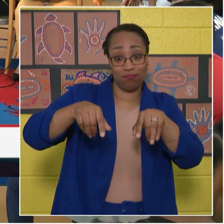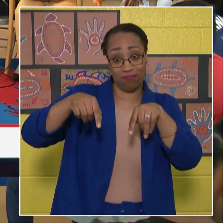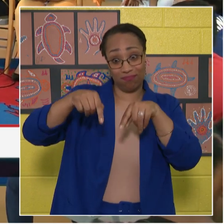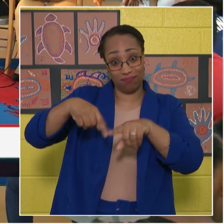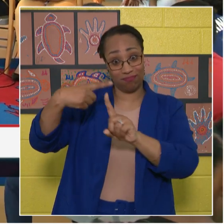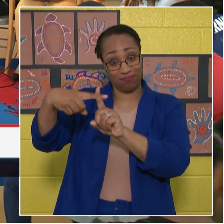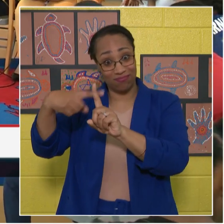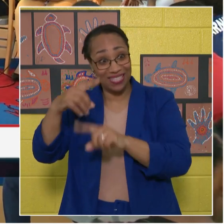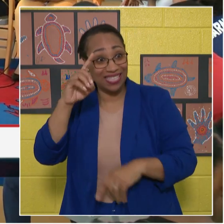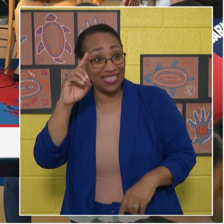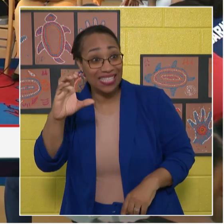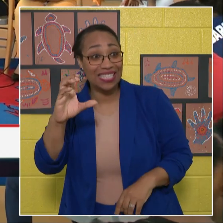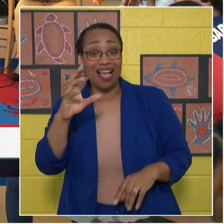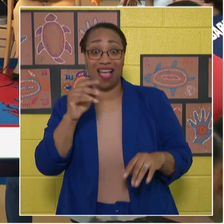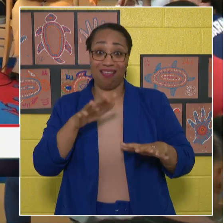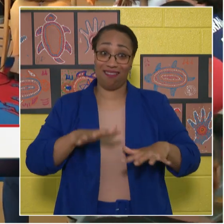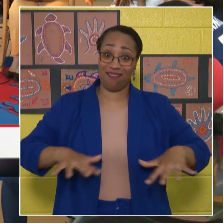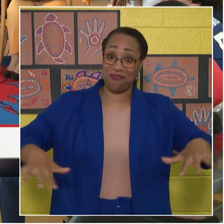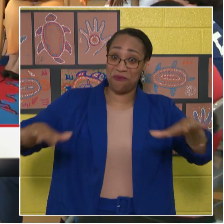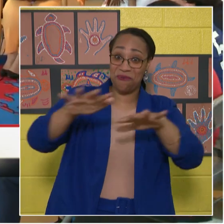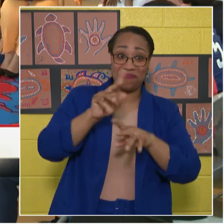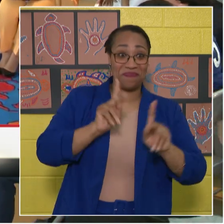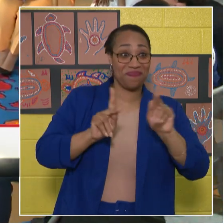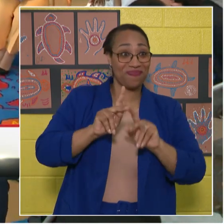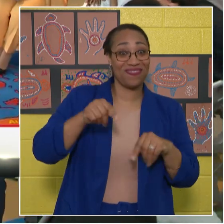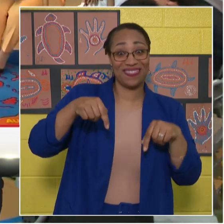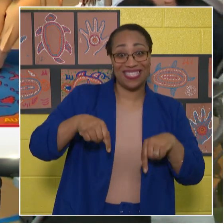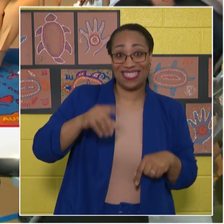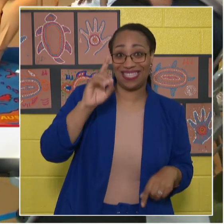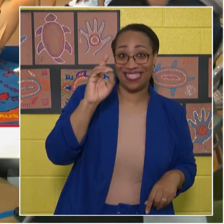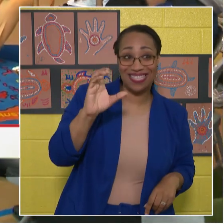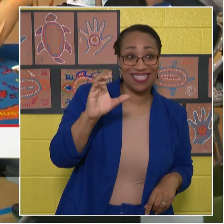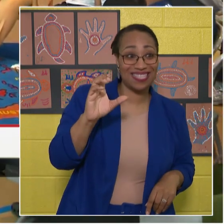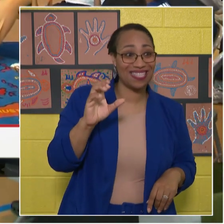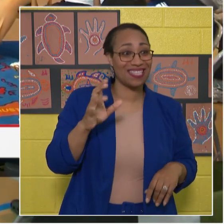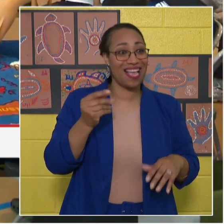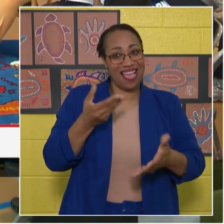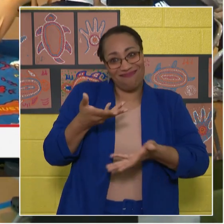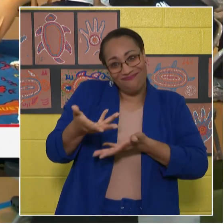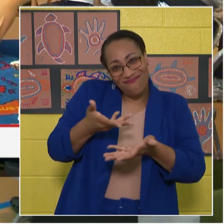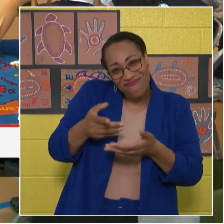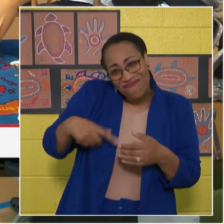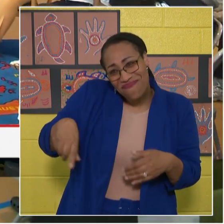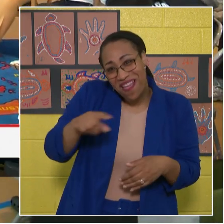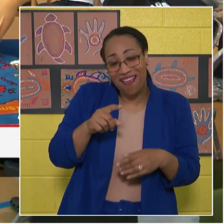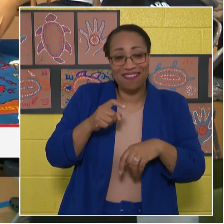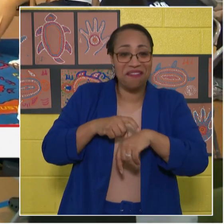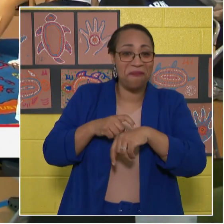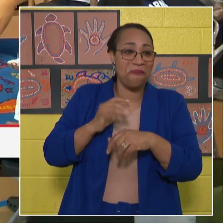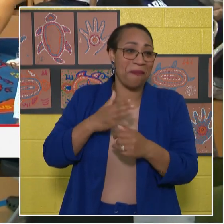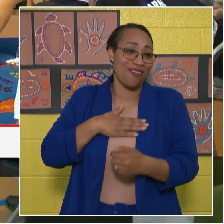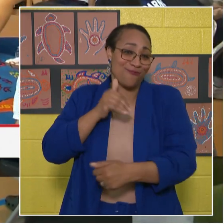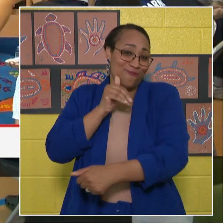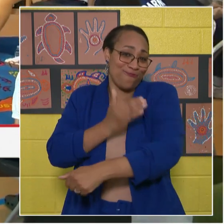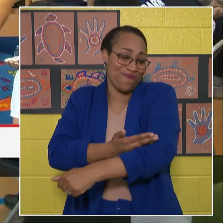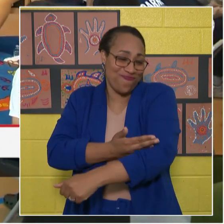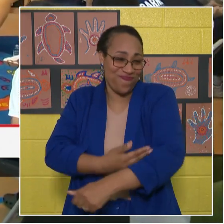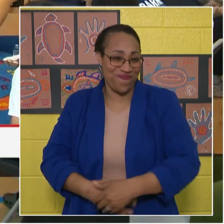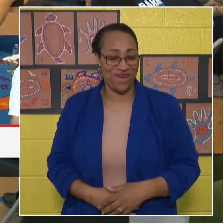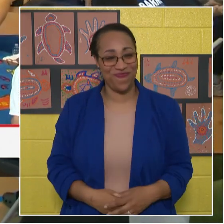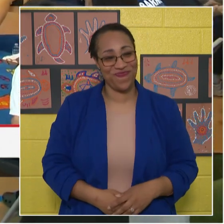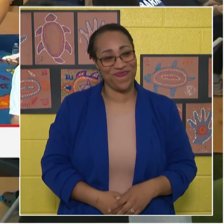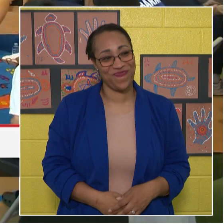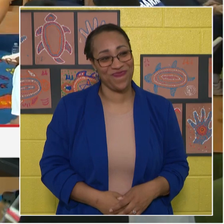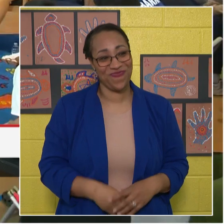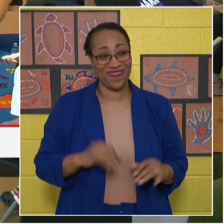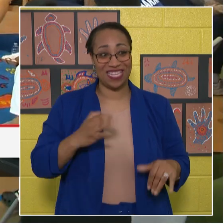country and to have enough time to spend with my daughter. So that's the type of experience I'll have moving